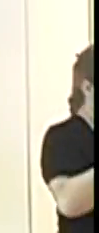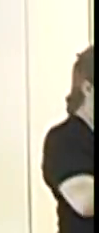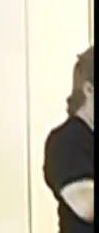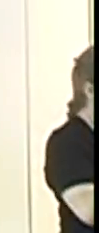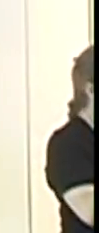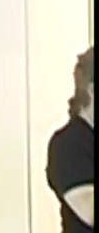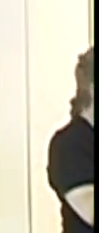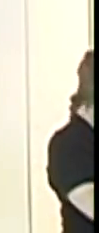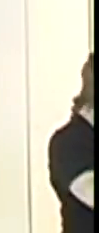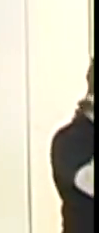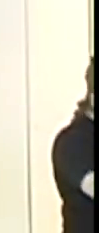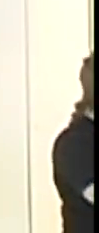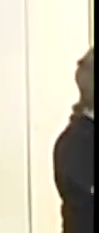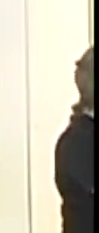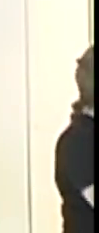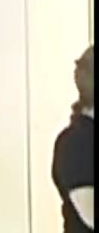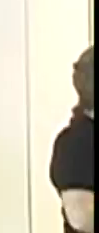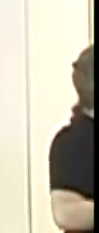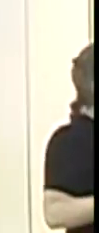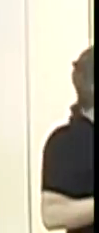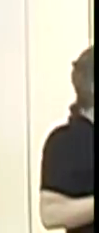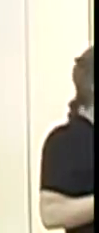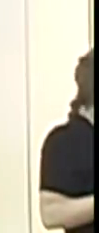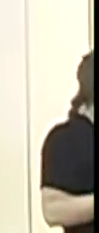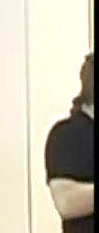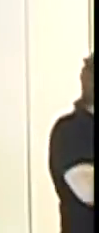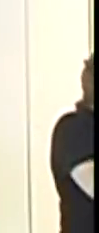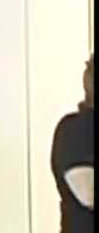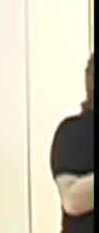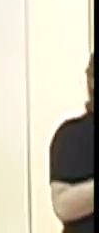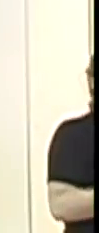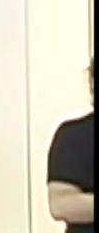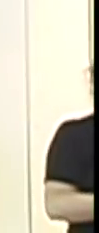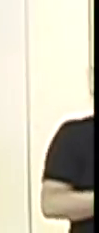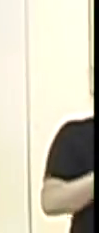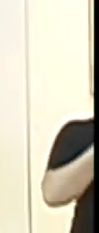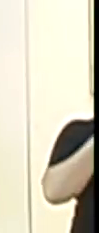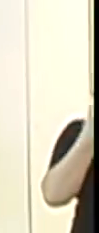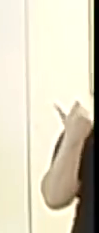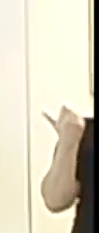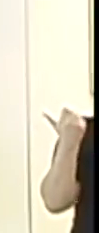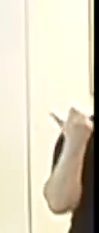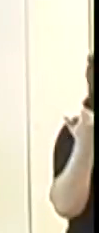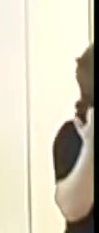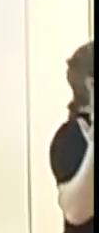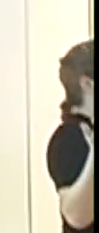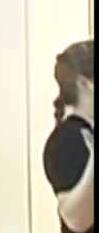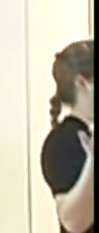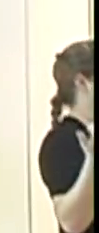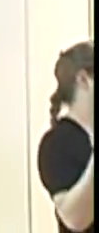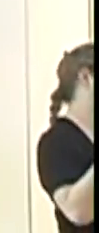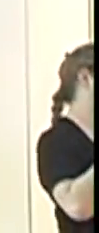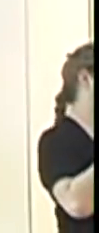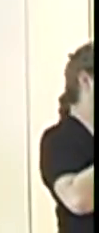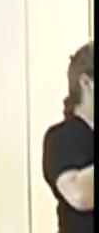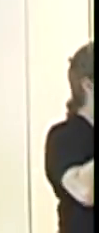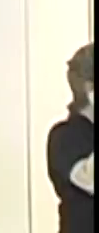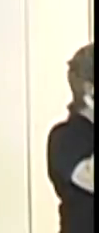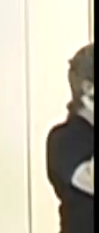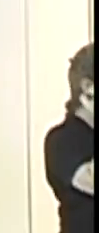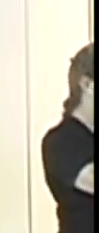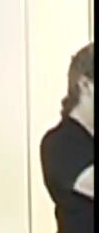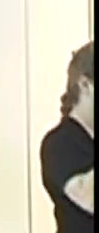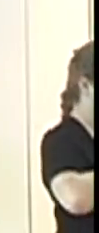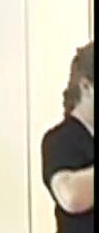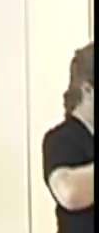first knuckle. So, but what I'm going to, the way in which I'm going to test that hypothesis is not